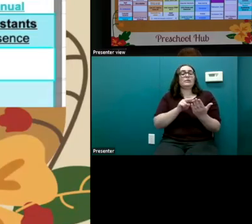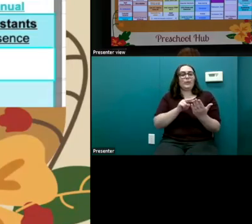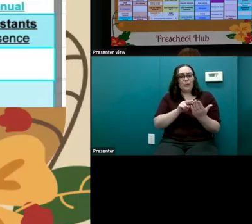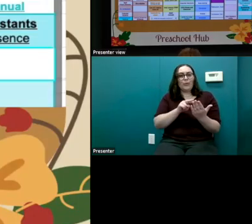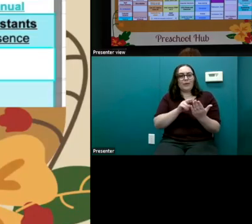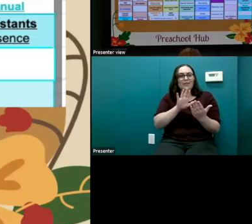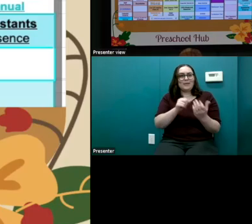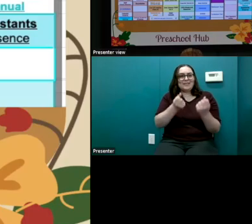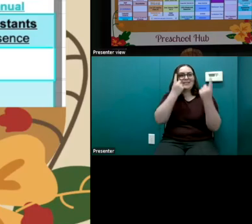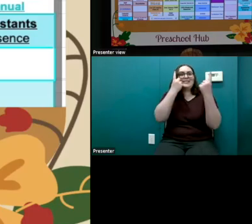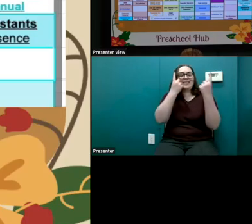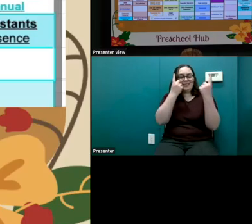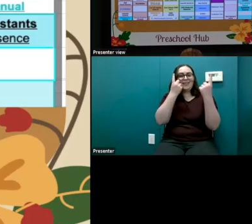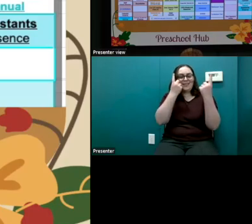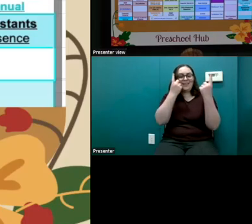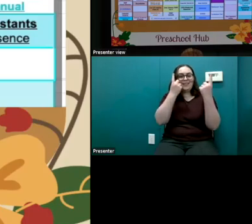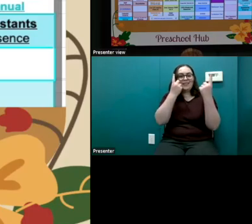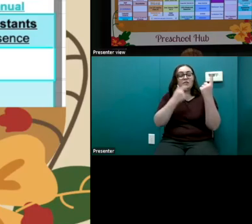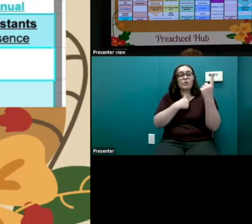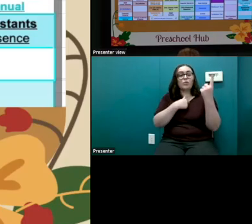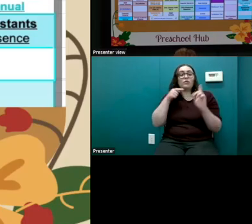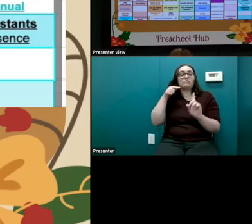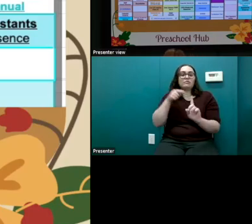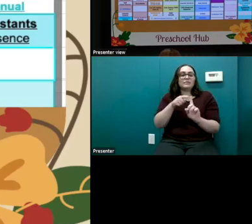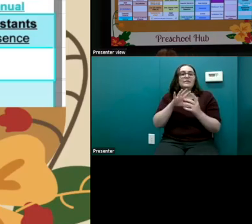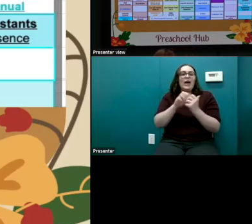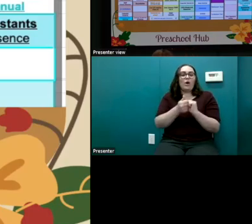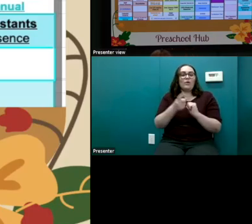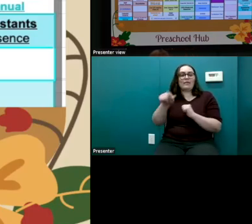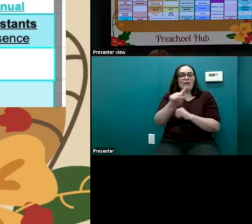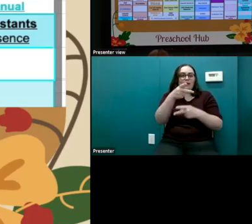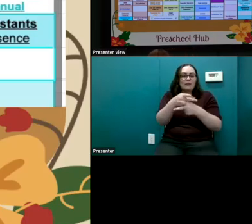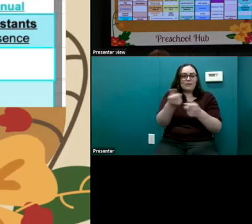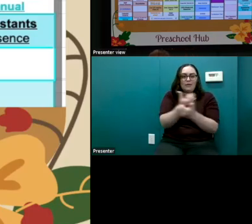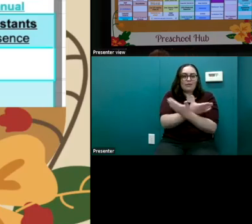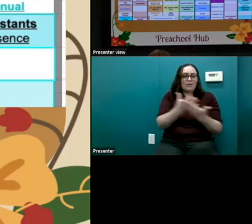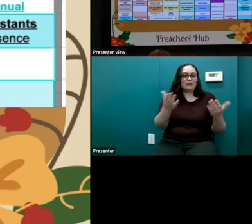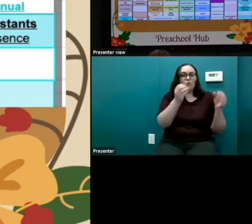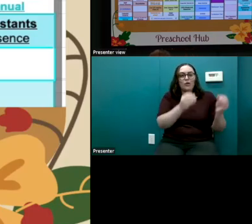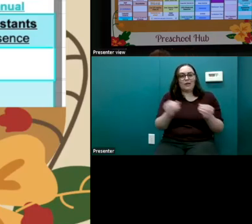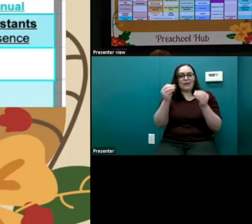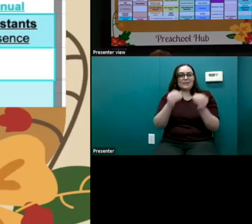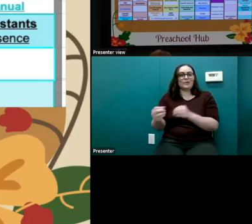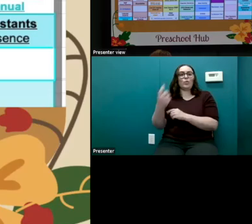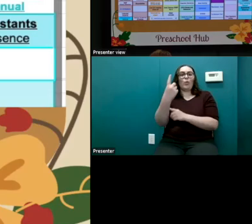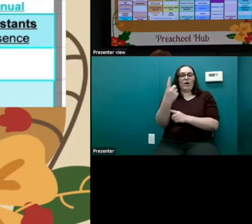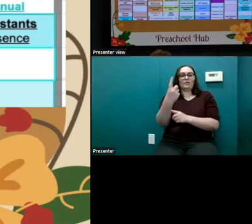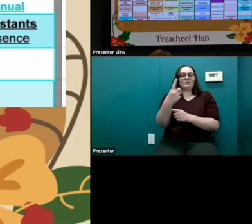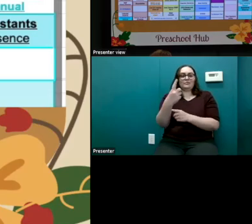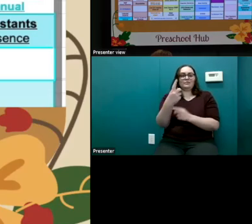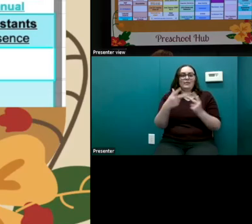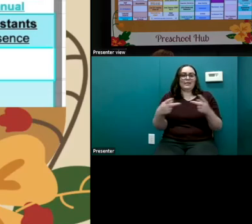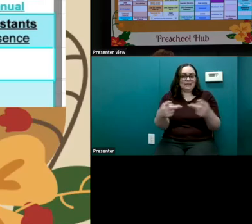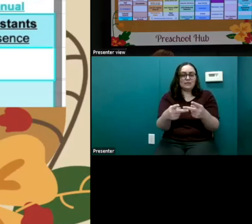sense for my brain. And so this is how they kept all of their stuff organized and in one place. And so